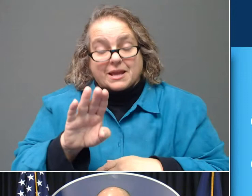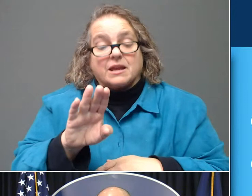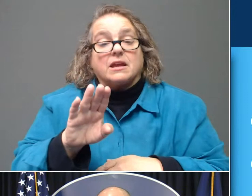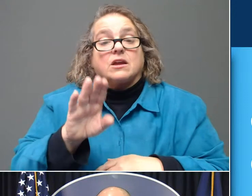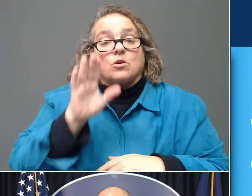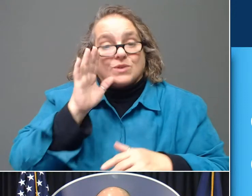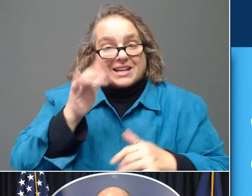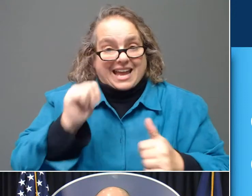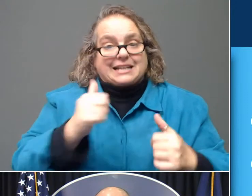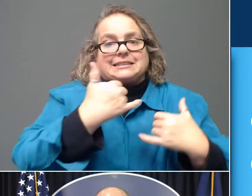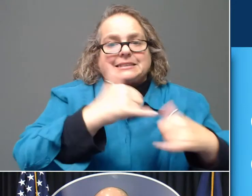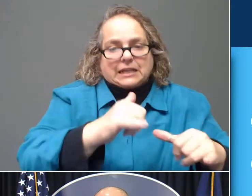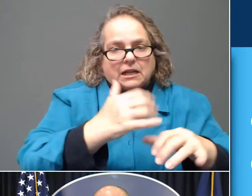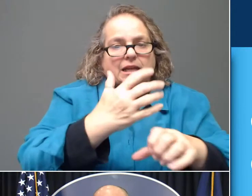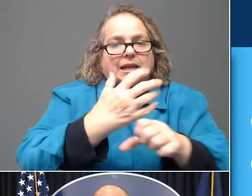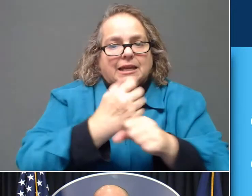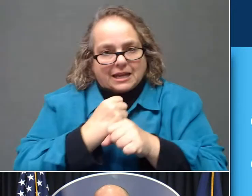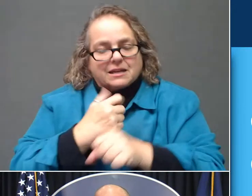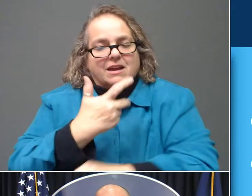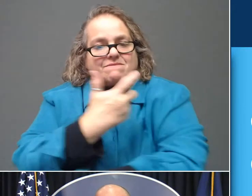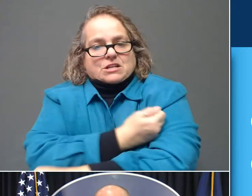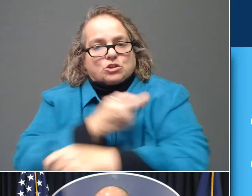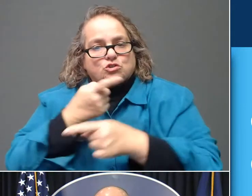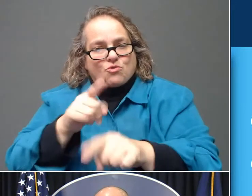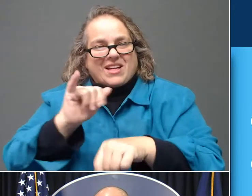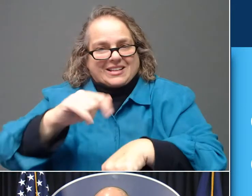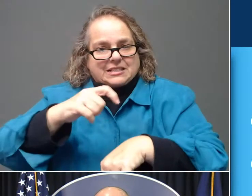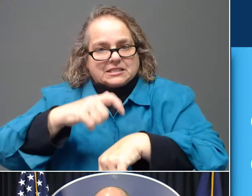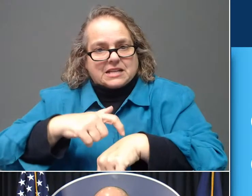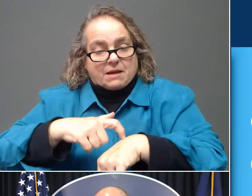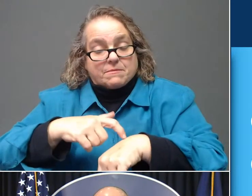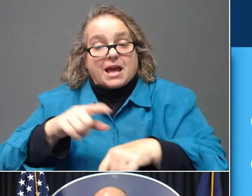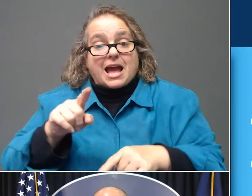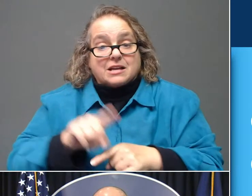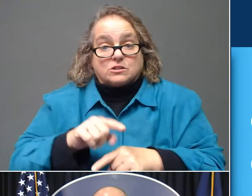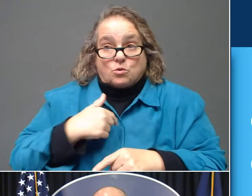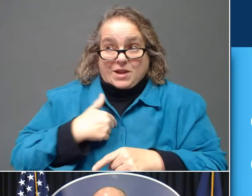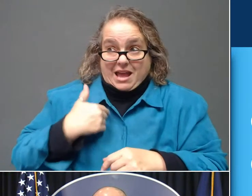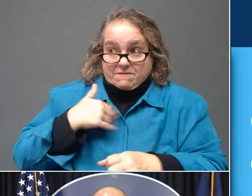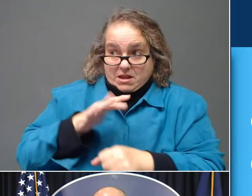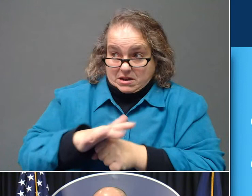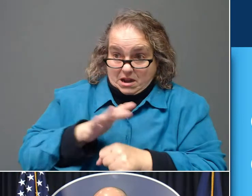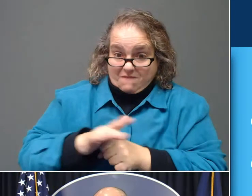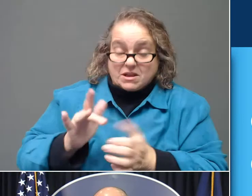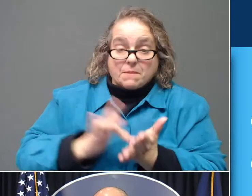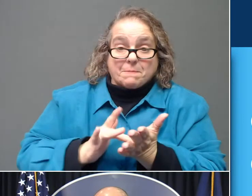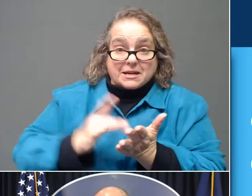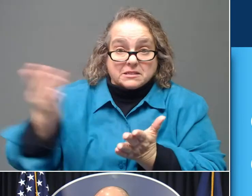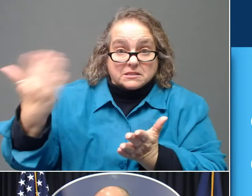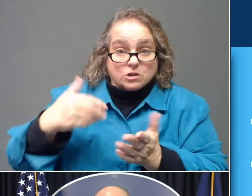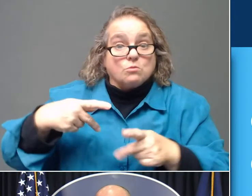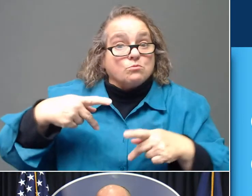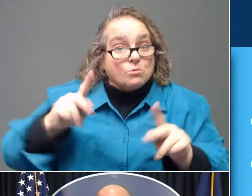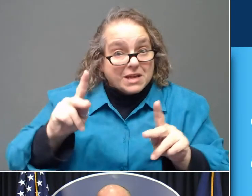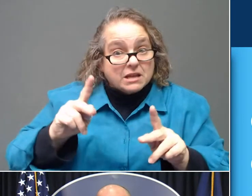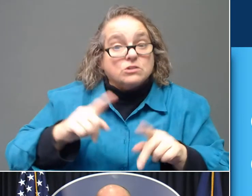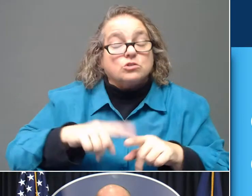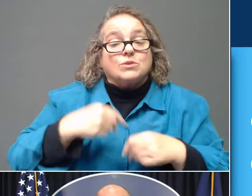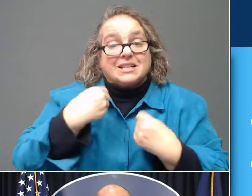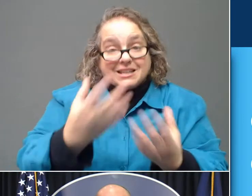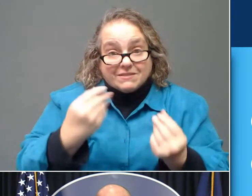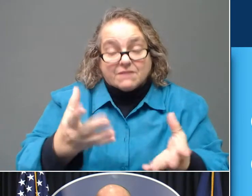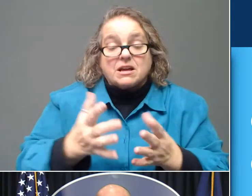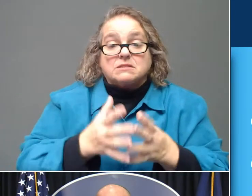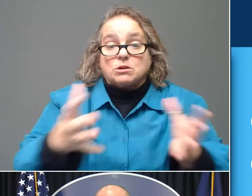vaccination, and as vaccine quantities and available appointments permit, persons in phase 1C may also be scheduled to ensure that